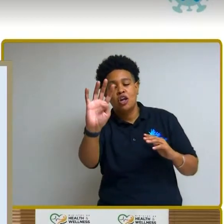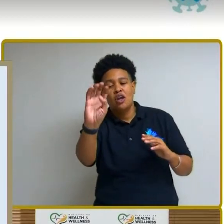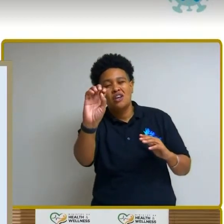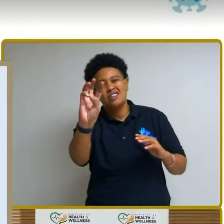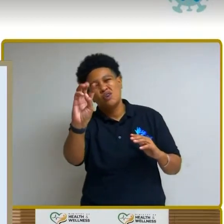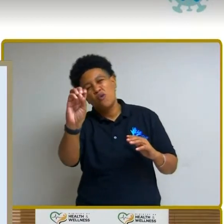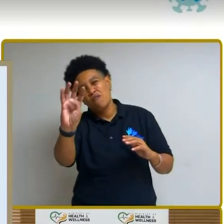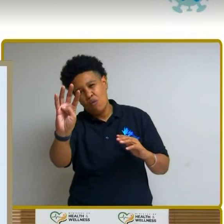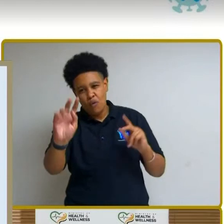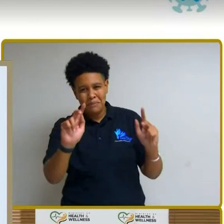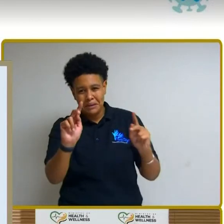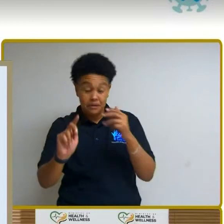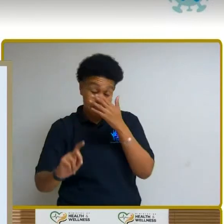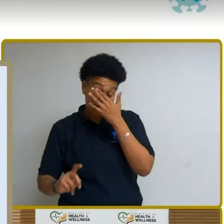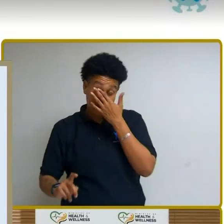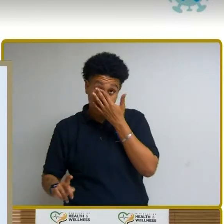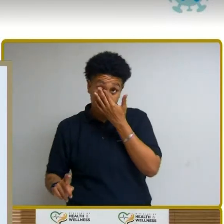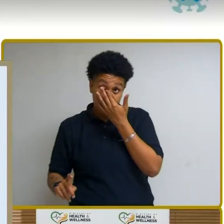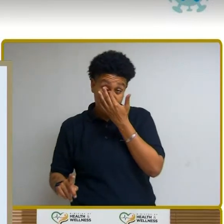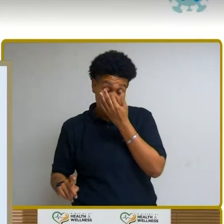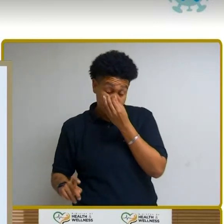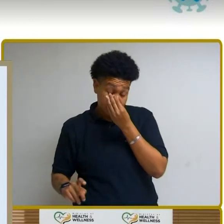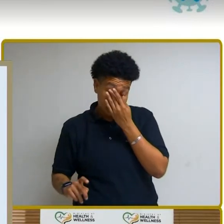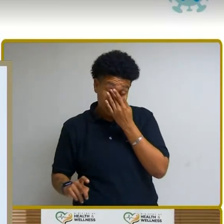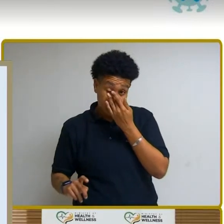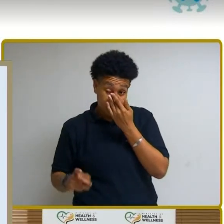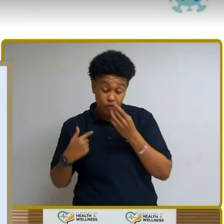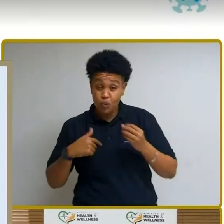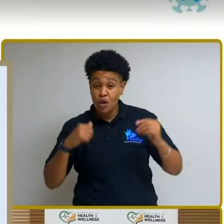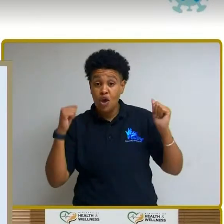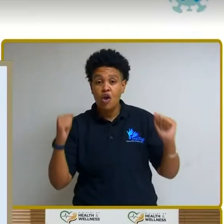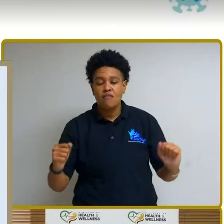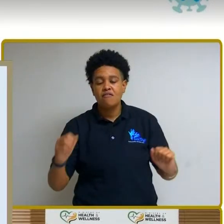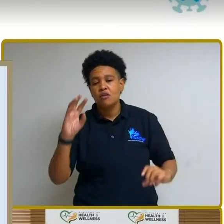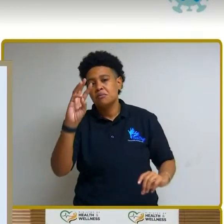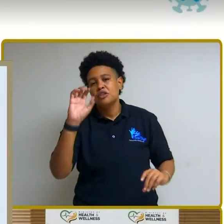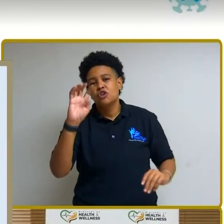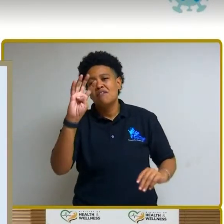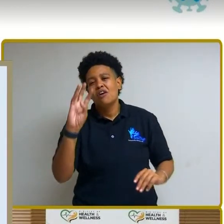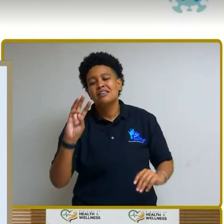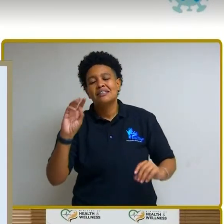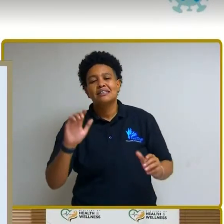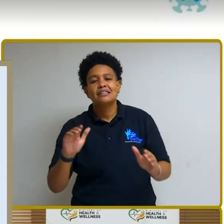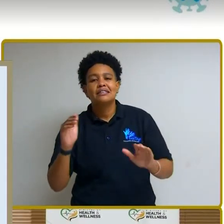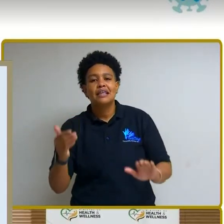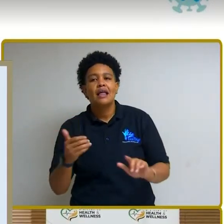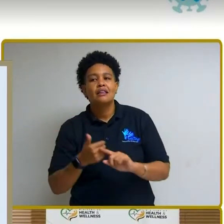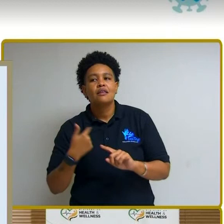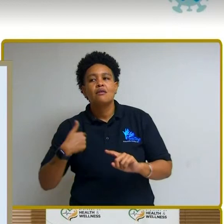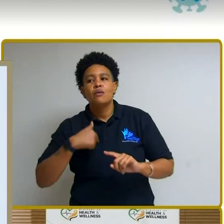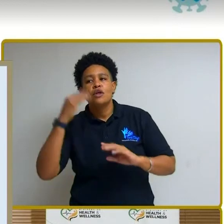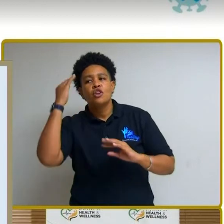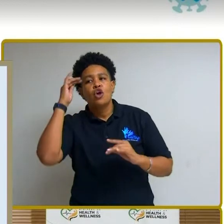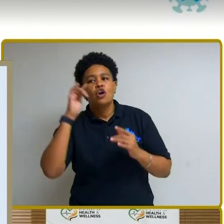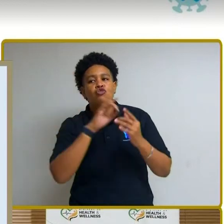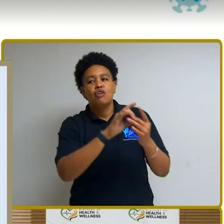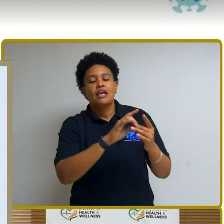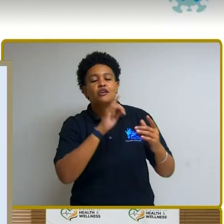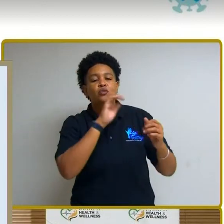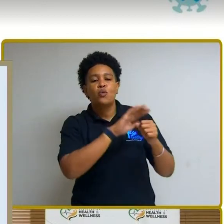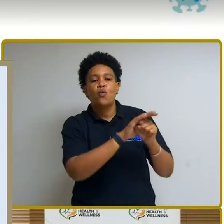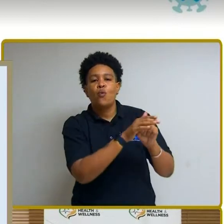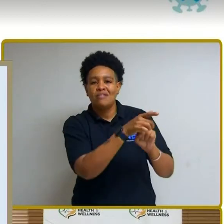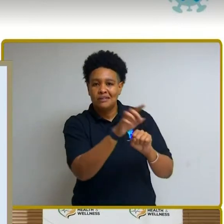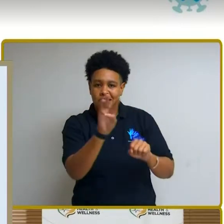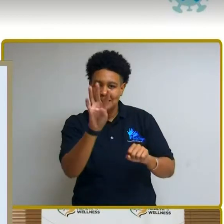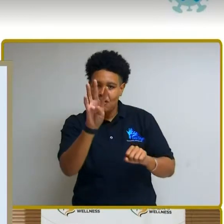41,604 cases. We also confirmed 646 deaths that we thought were related to COVID.